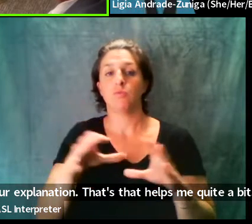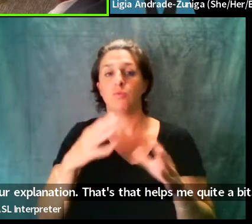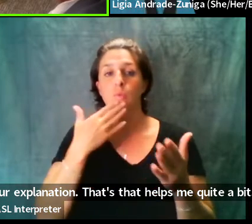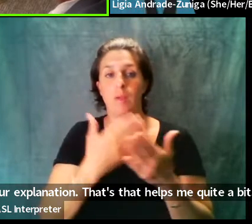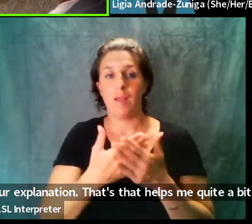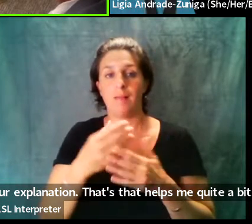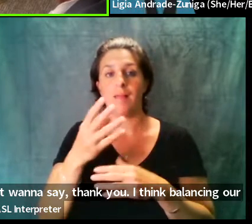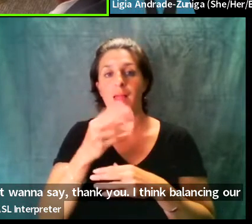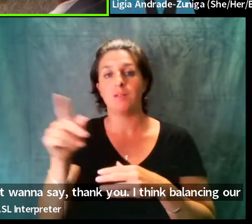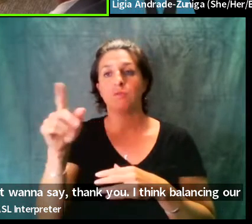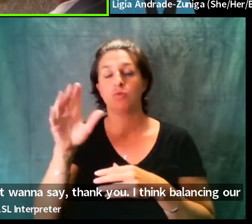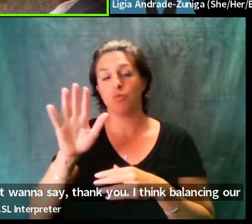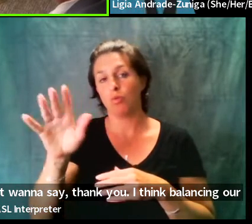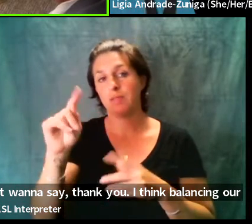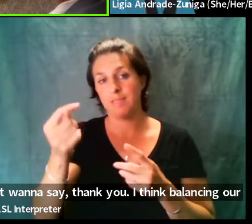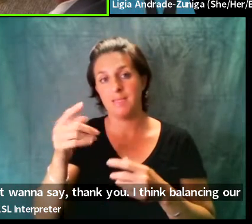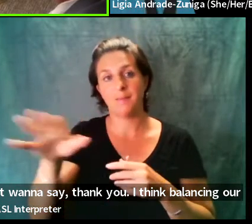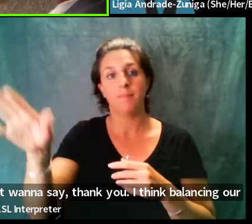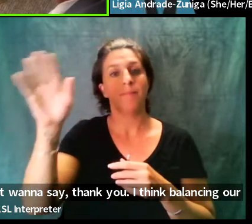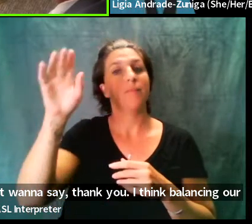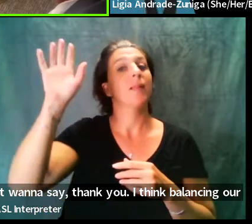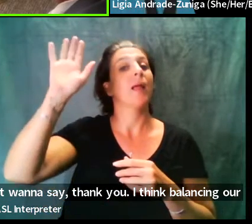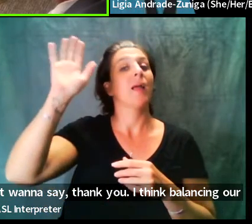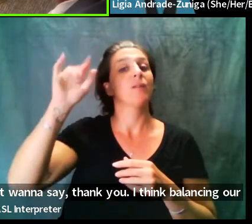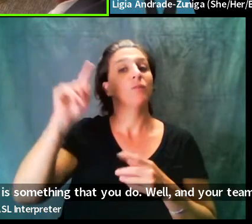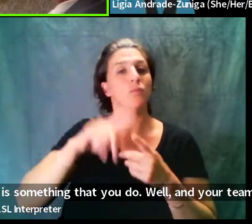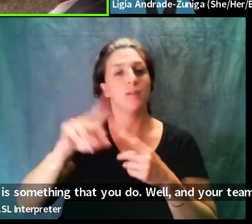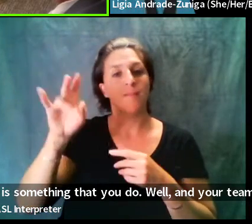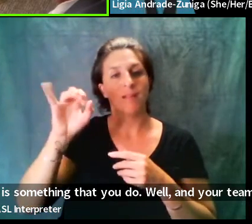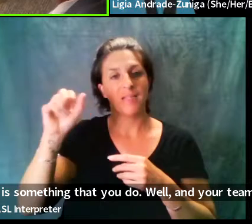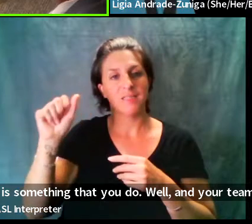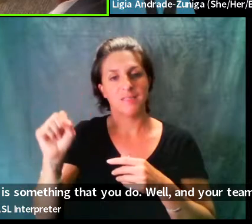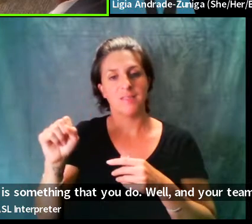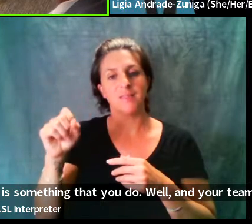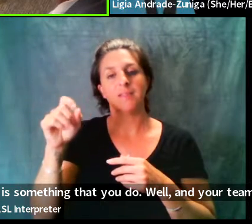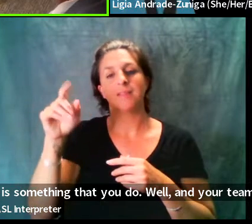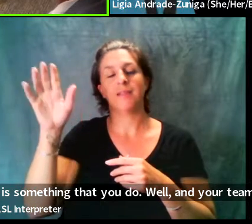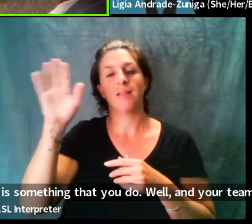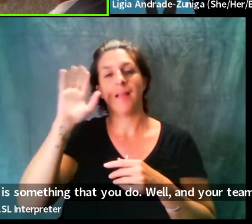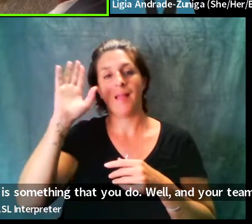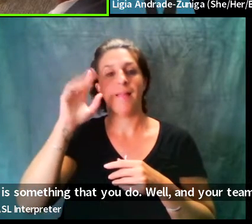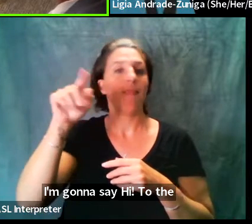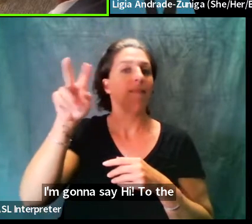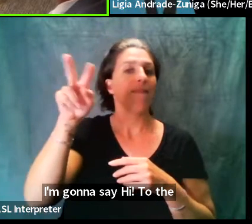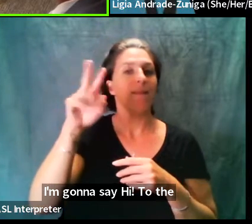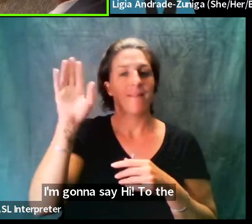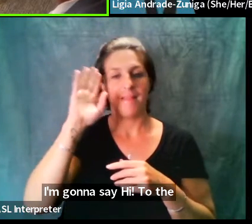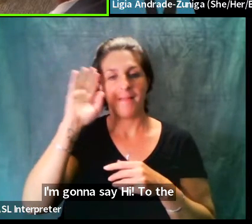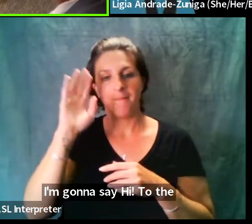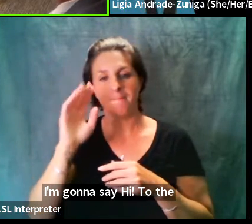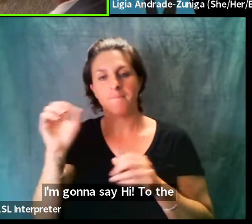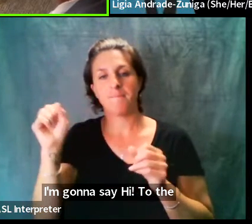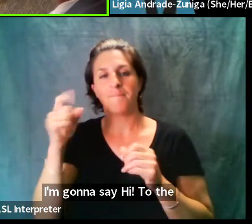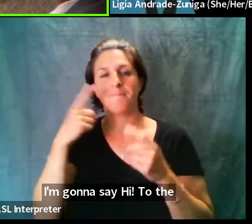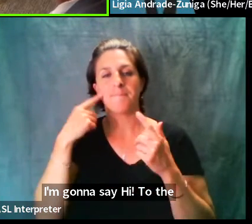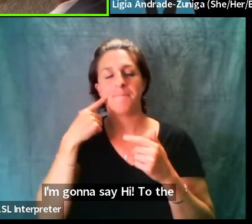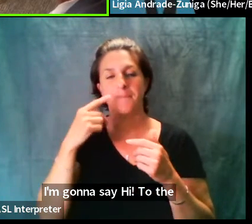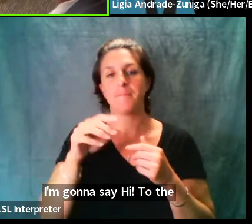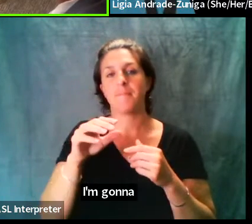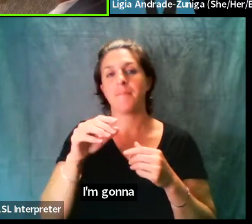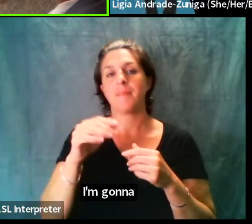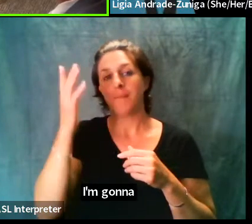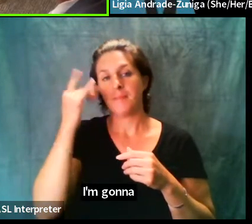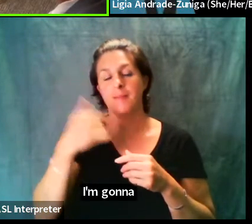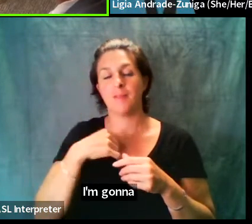team. I'm going to say hi to the Vanessas in the back. There they are. Okay. Because I really feel